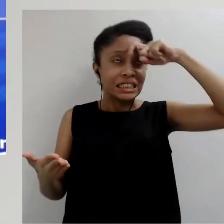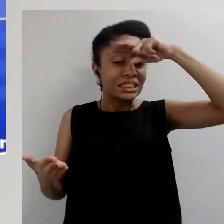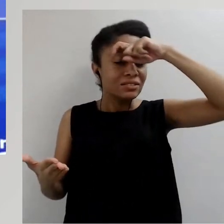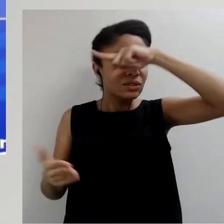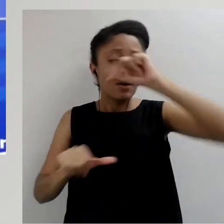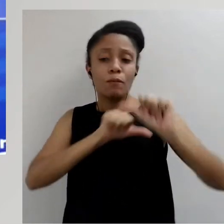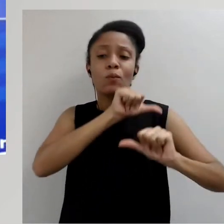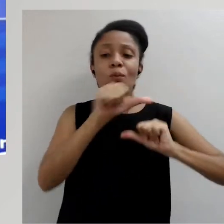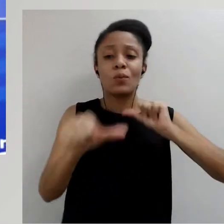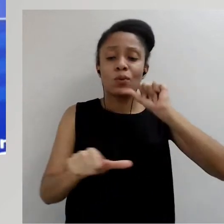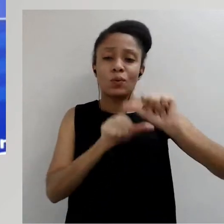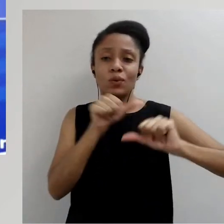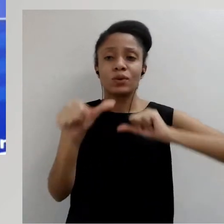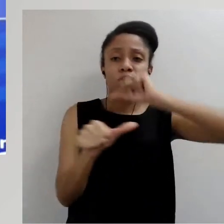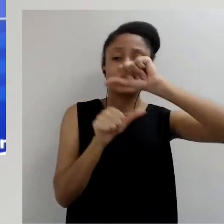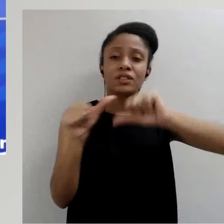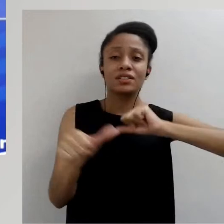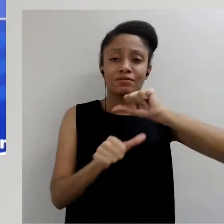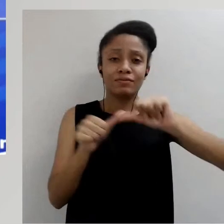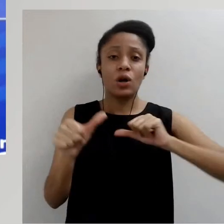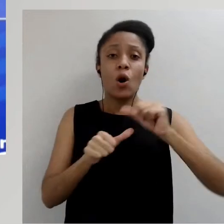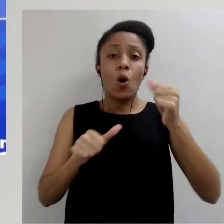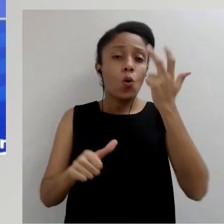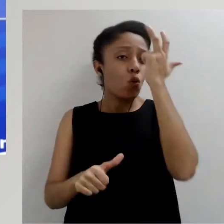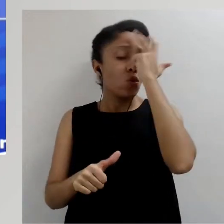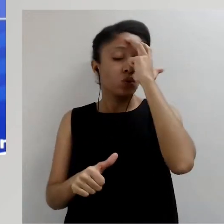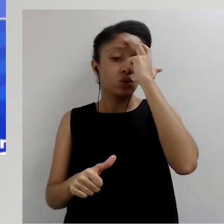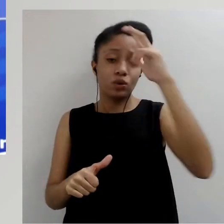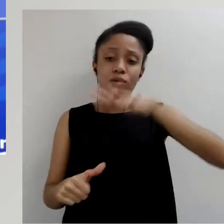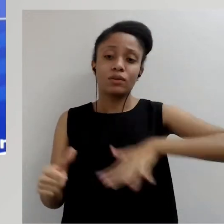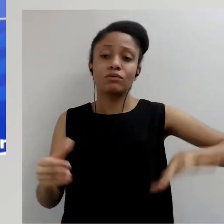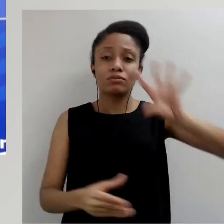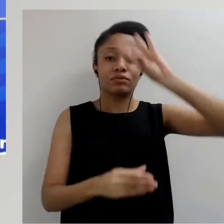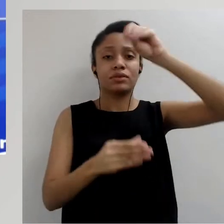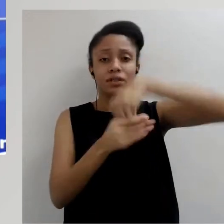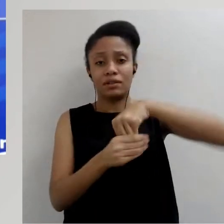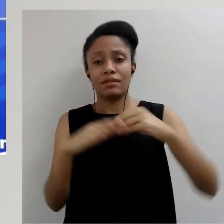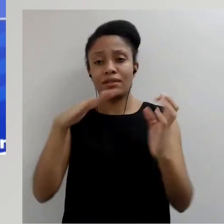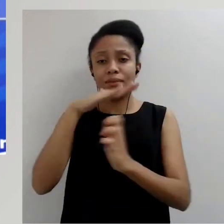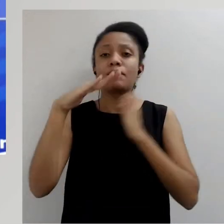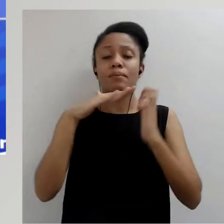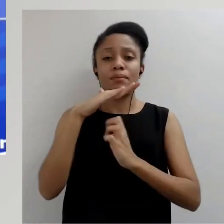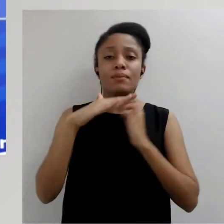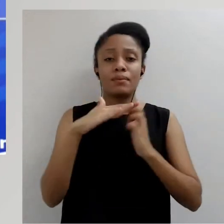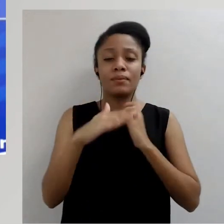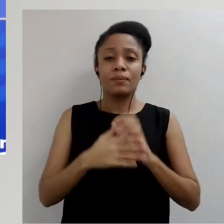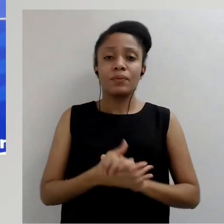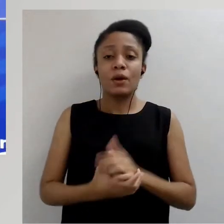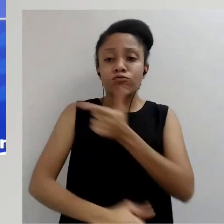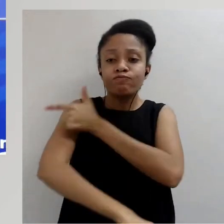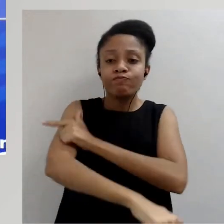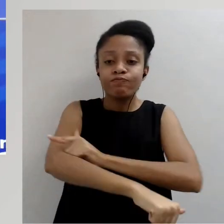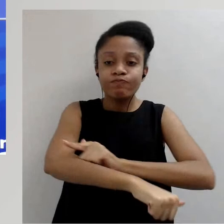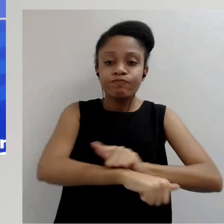great challenge to have this cultural change in the company